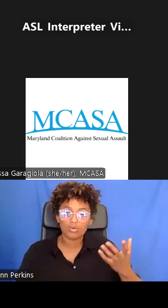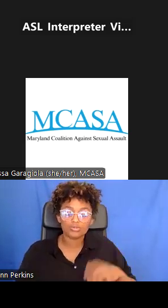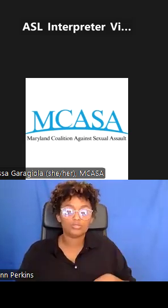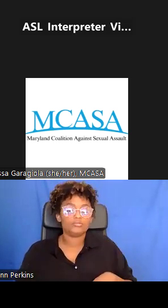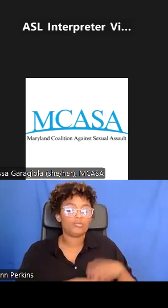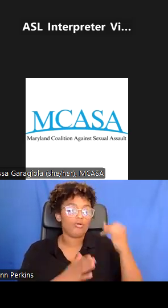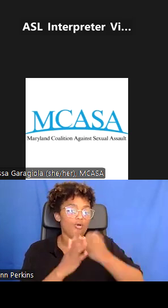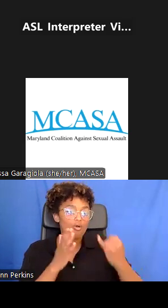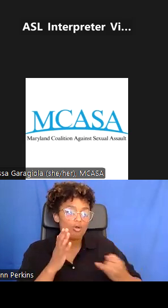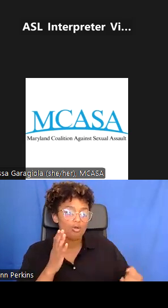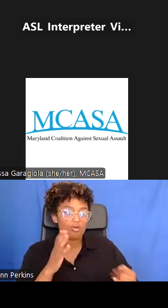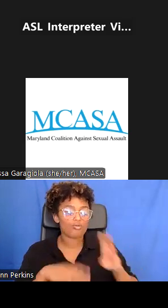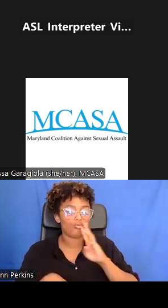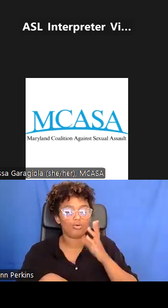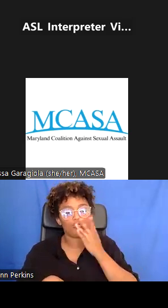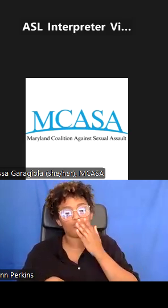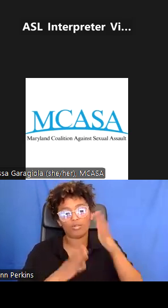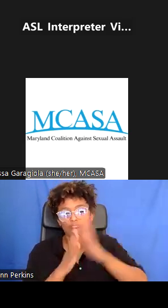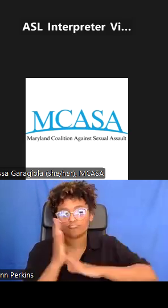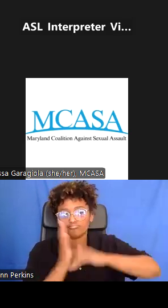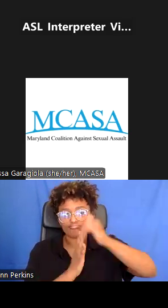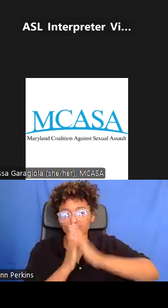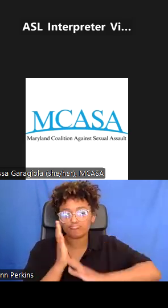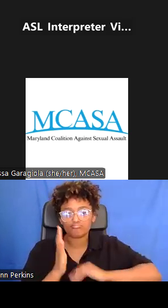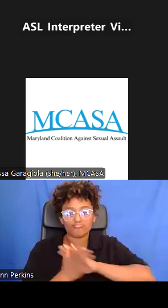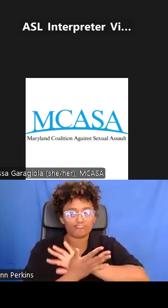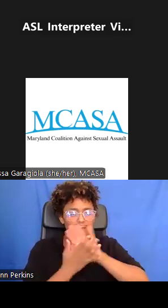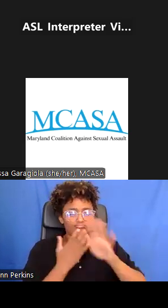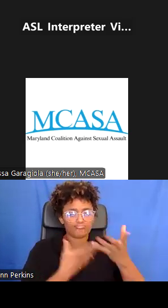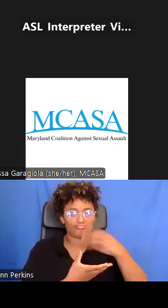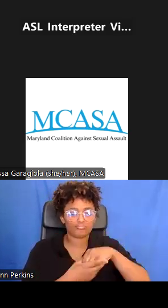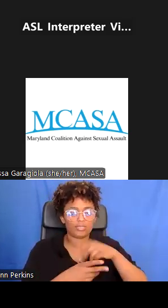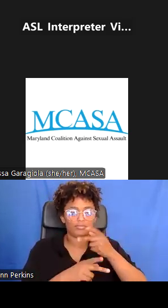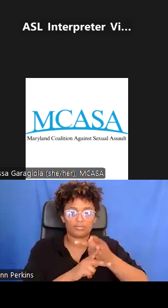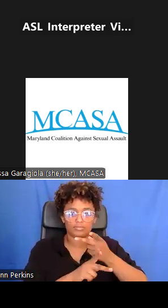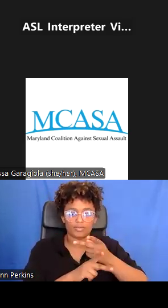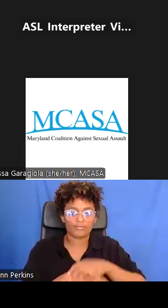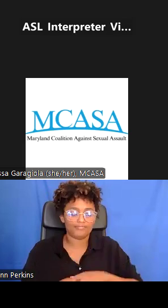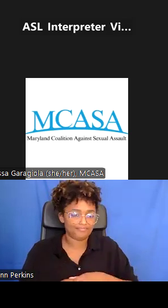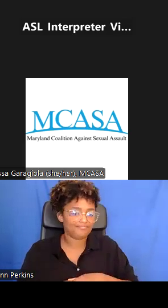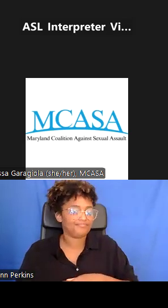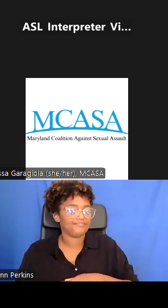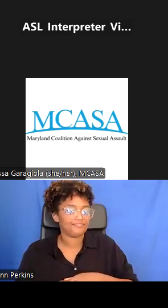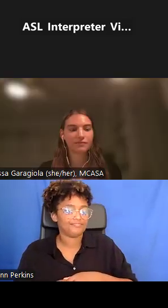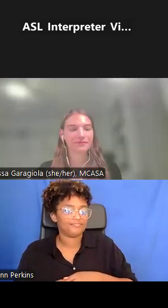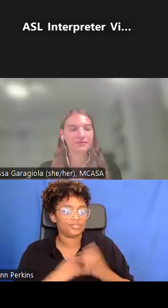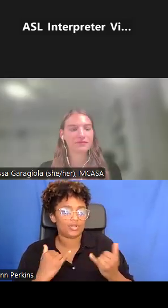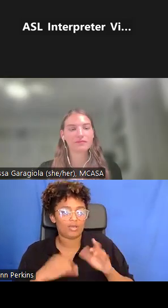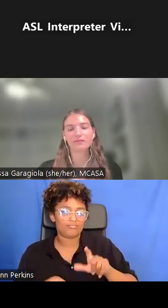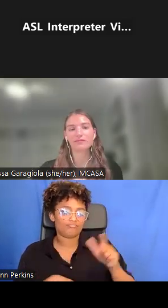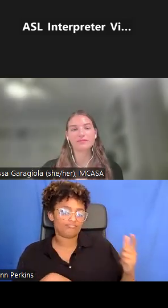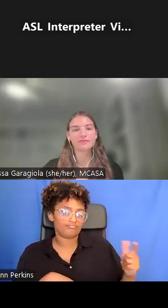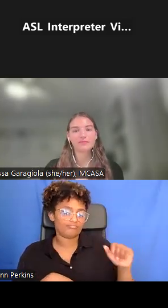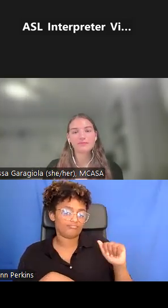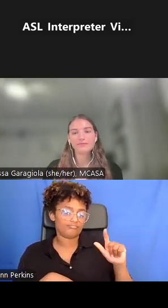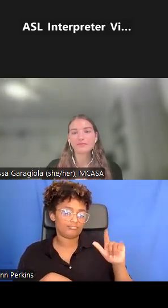really play into our self-care. So I'm going to move on to our next slide, and we're going to talk about, I'm going to turn it back over to Alyssa, and she's